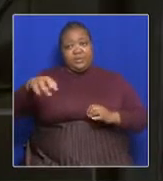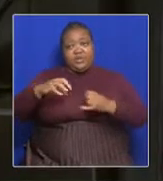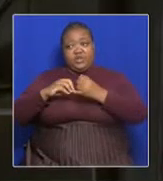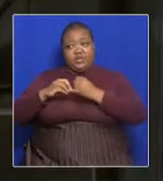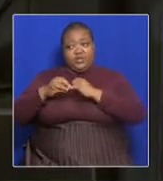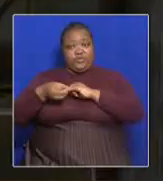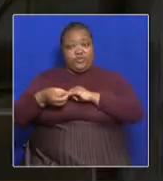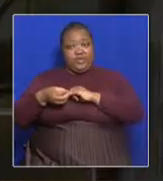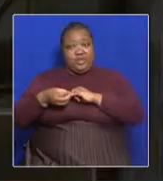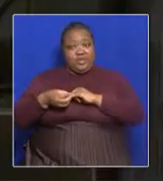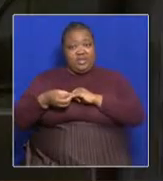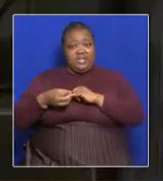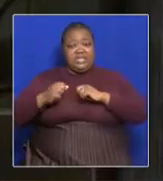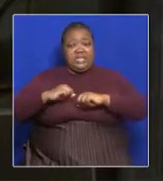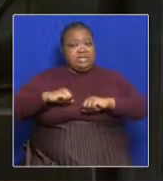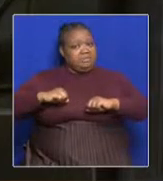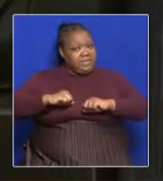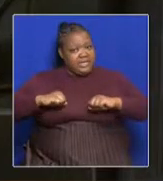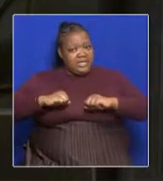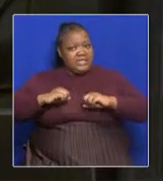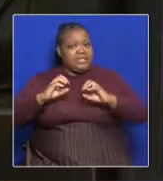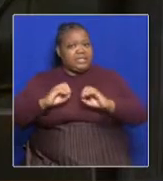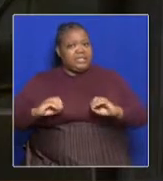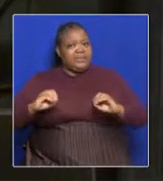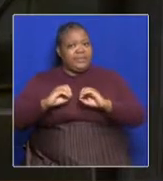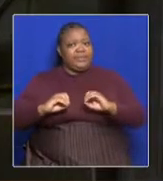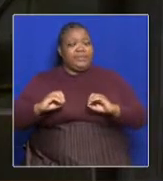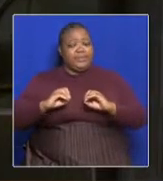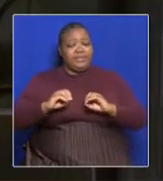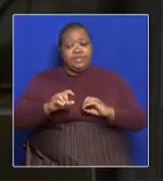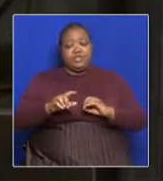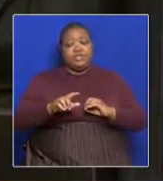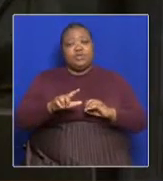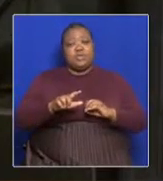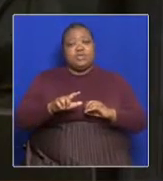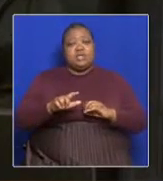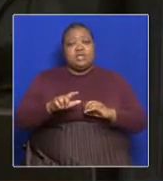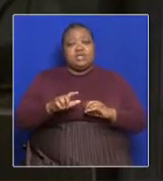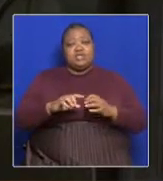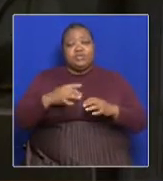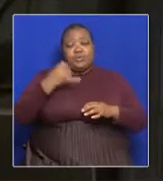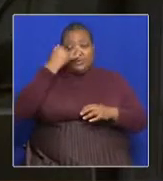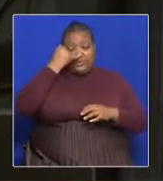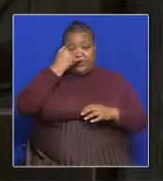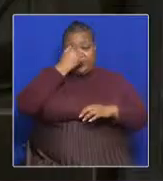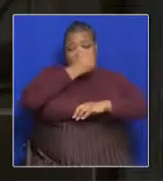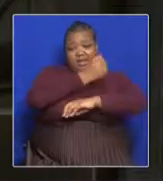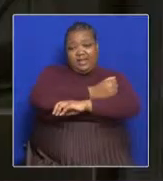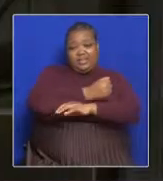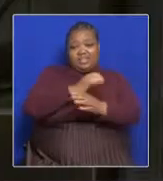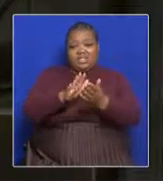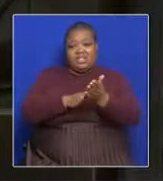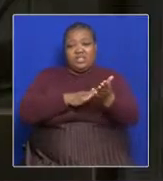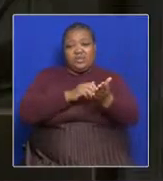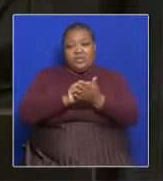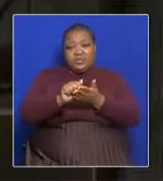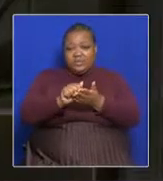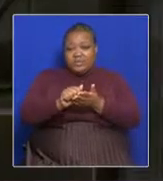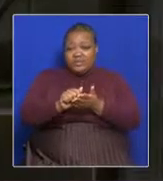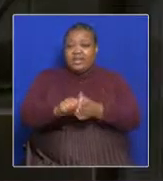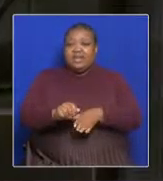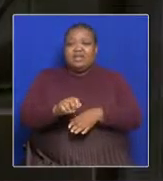have space. So these these drugs were never going to be destroyed by the lab. Even though you've done